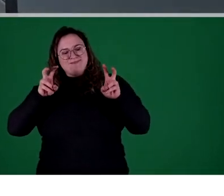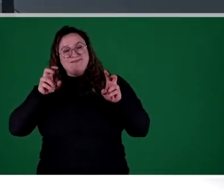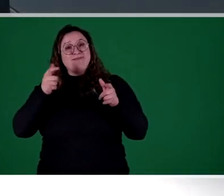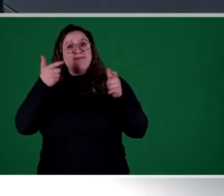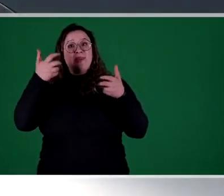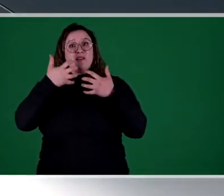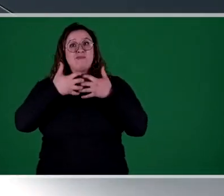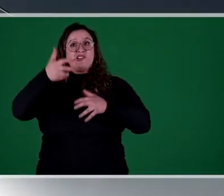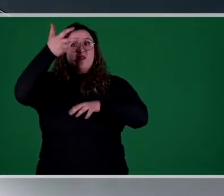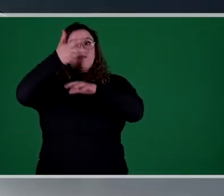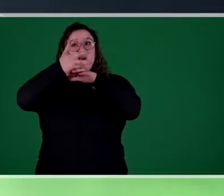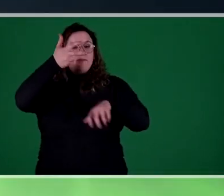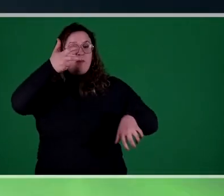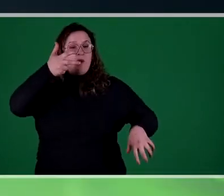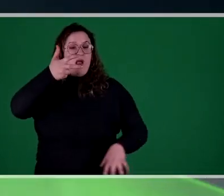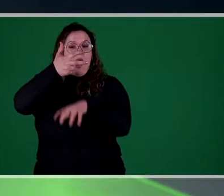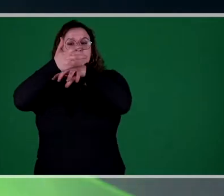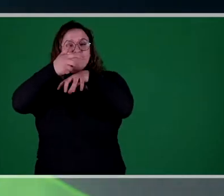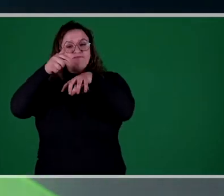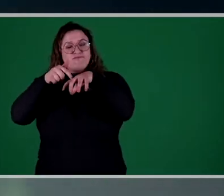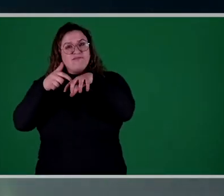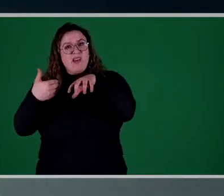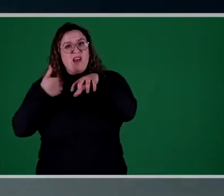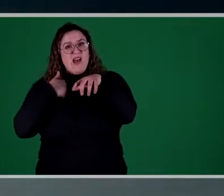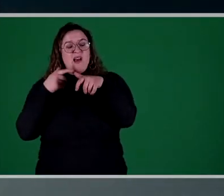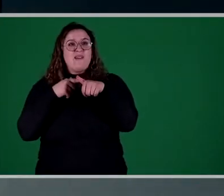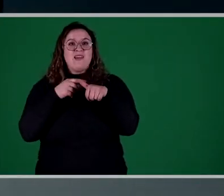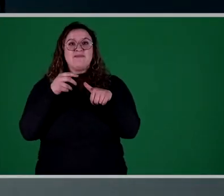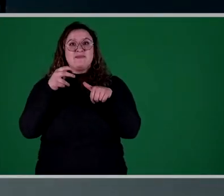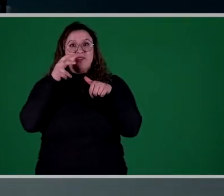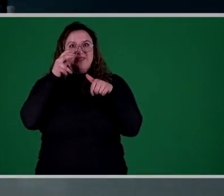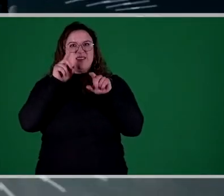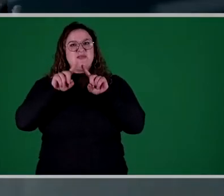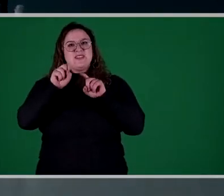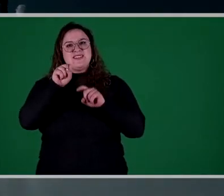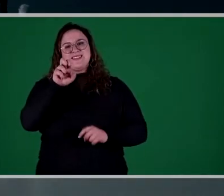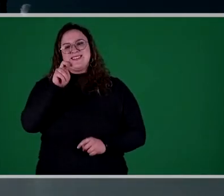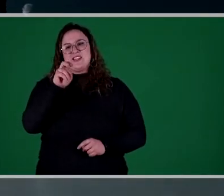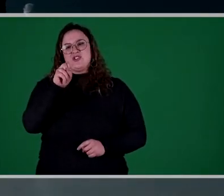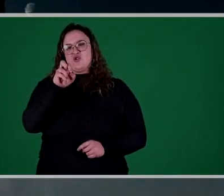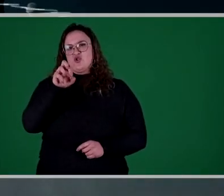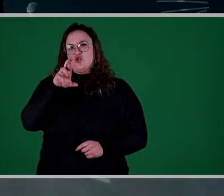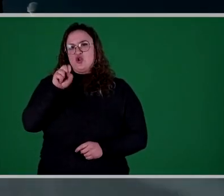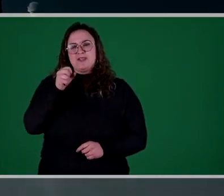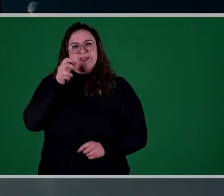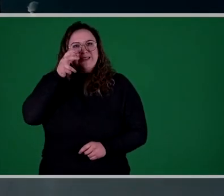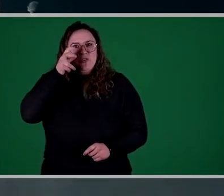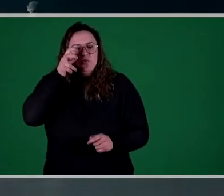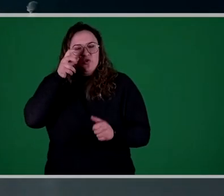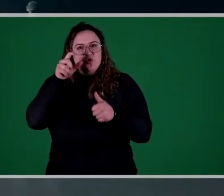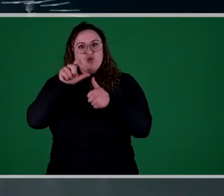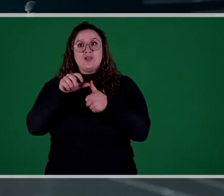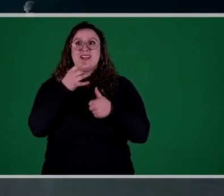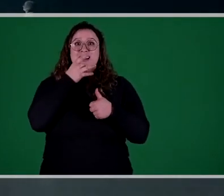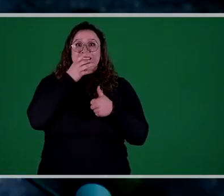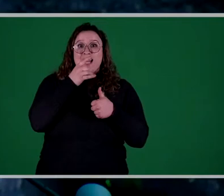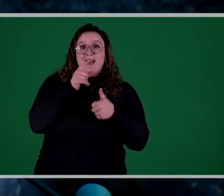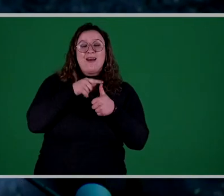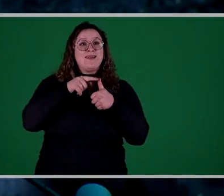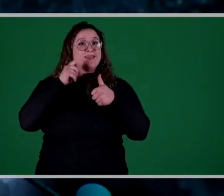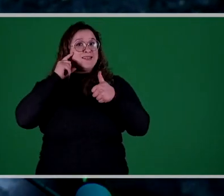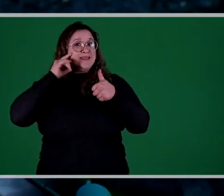Ricketts. The mapping tool sled is equipped with LiDAR, multi-beam sonar, stereo cameras, and strobe lights. The